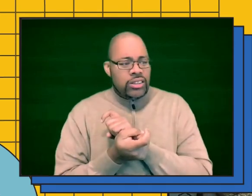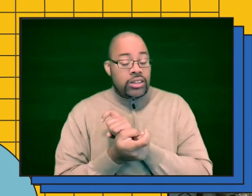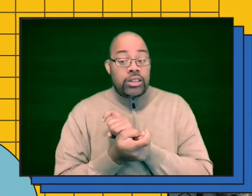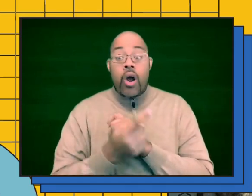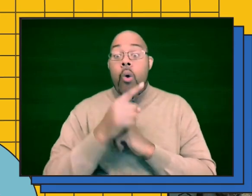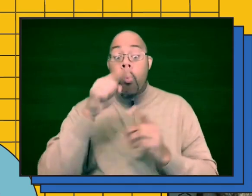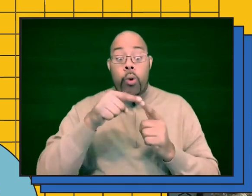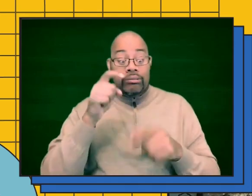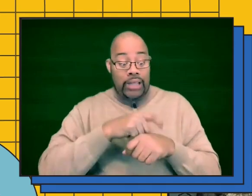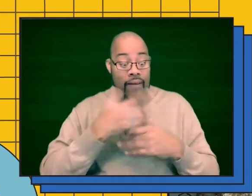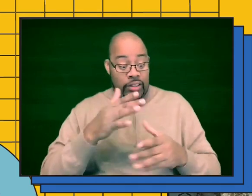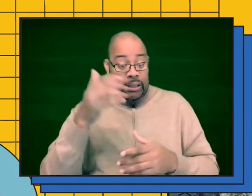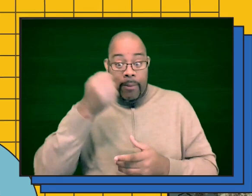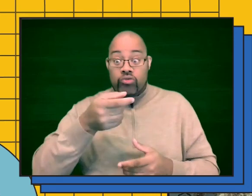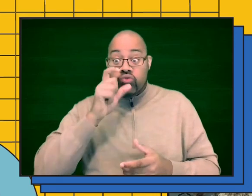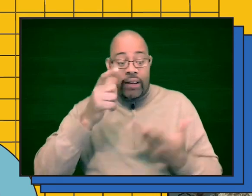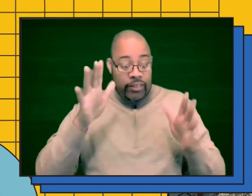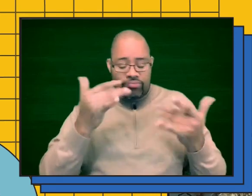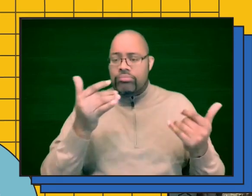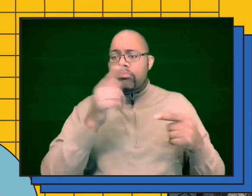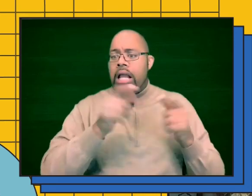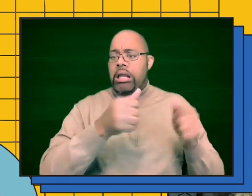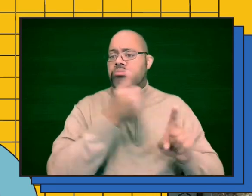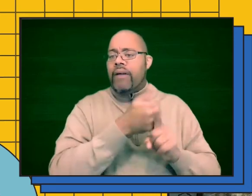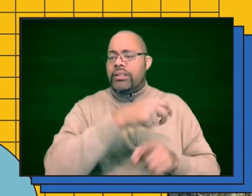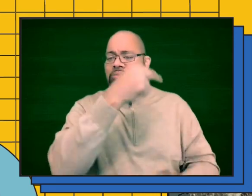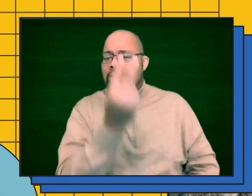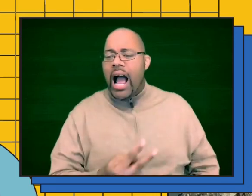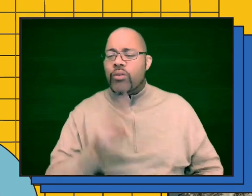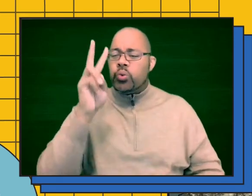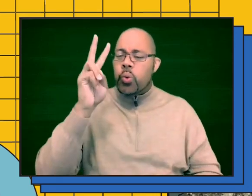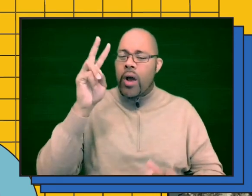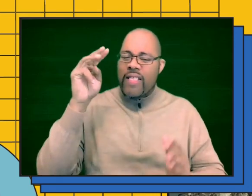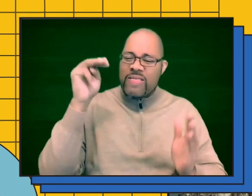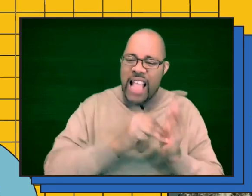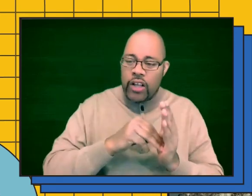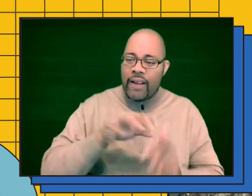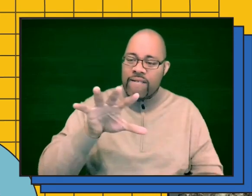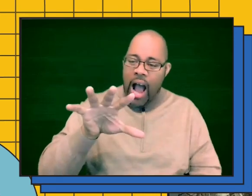changes. By the time weaning is over, she will be able to dive